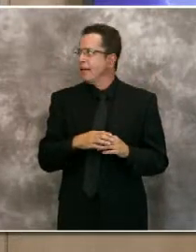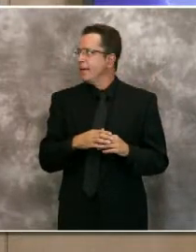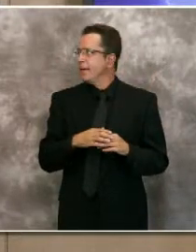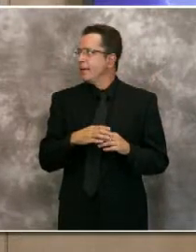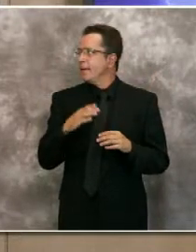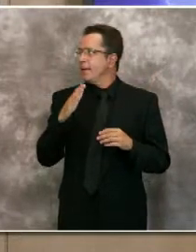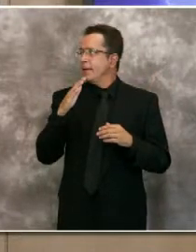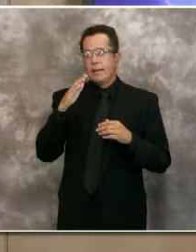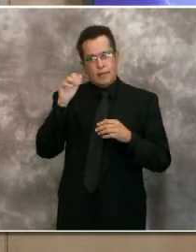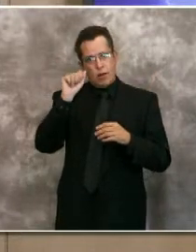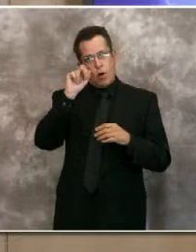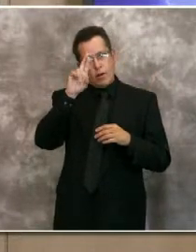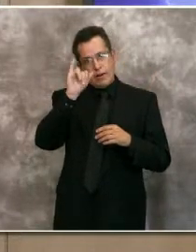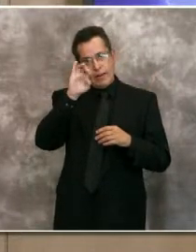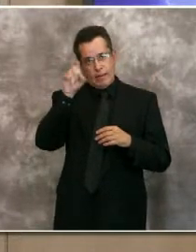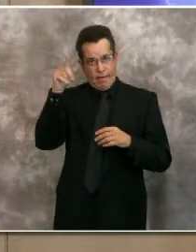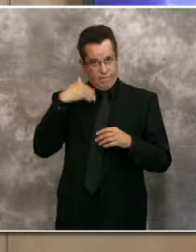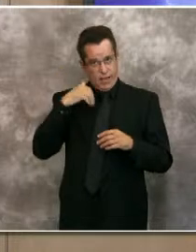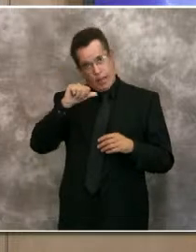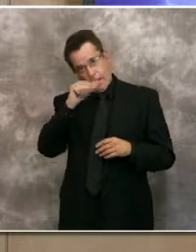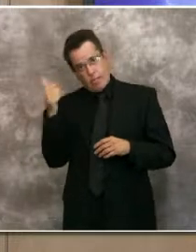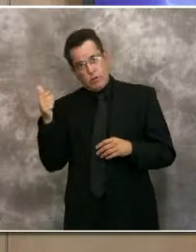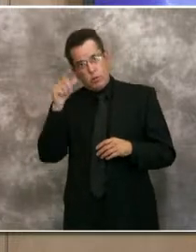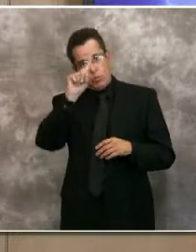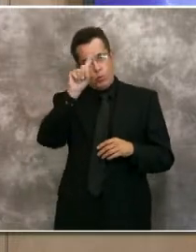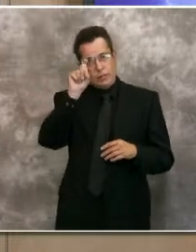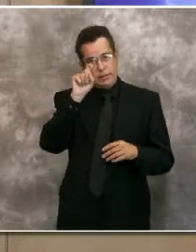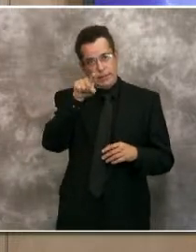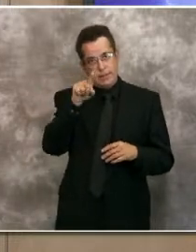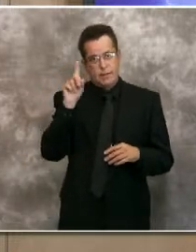Did you have another question, Artie?